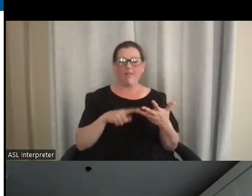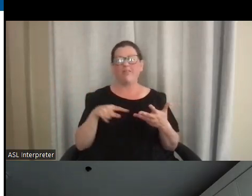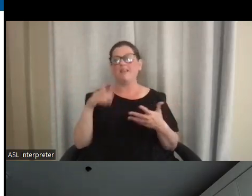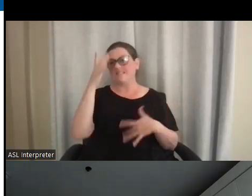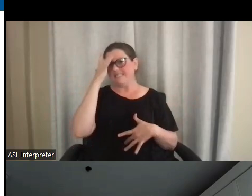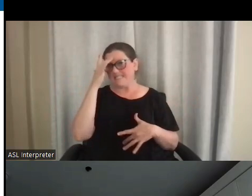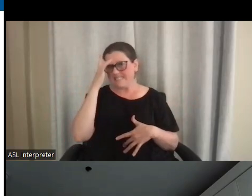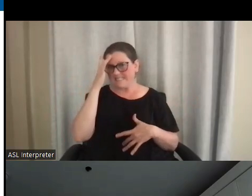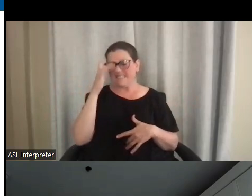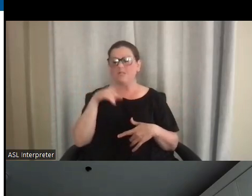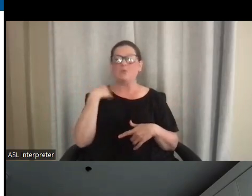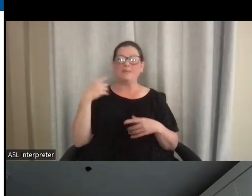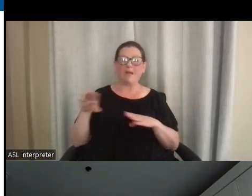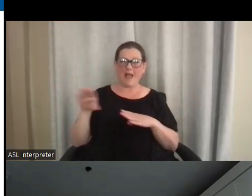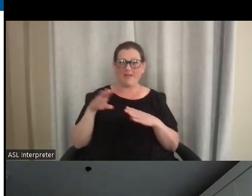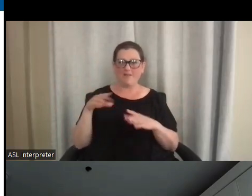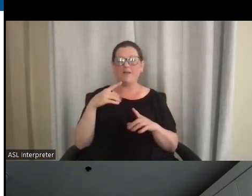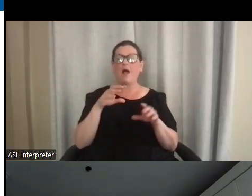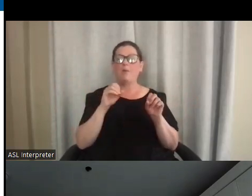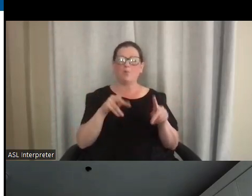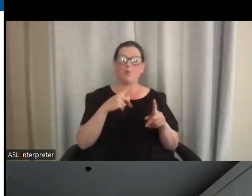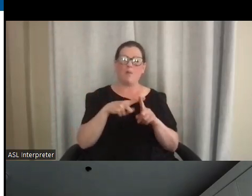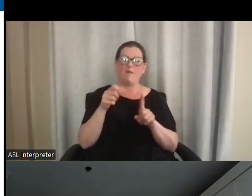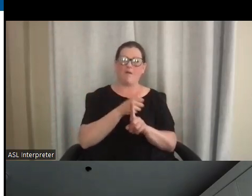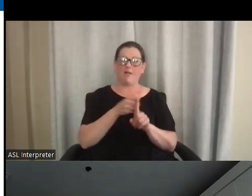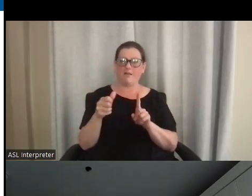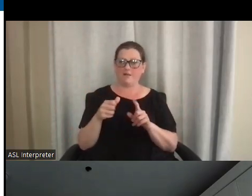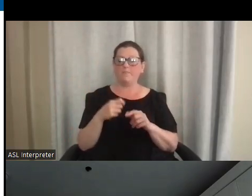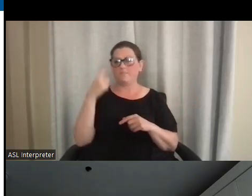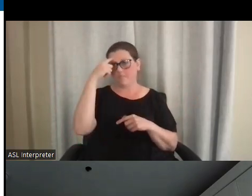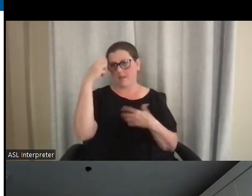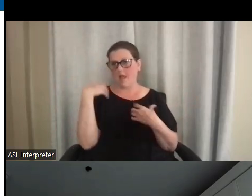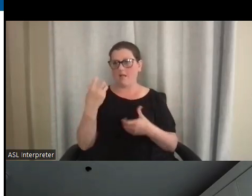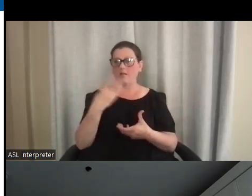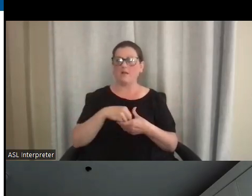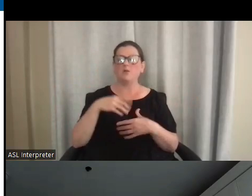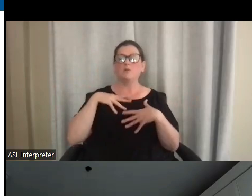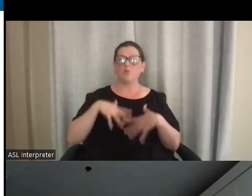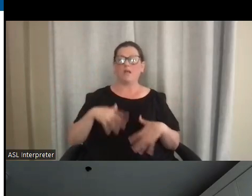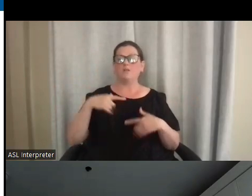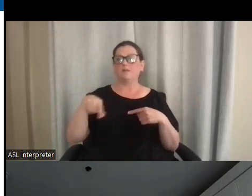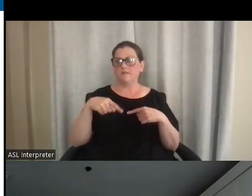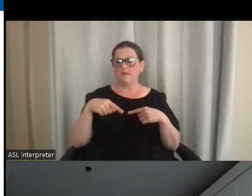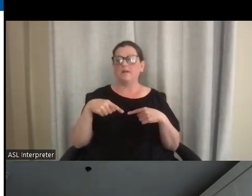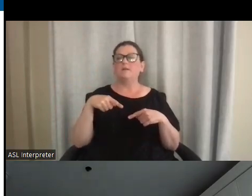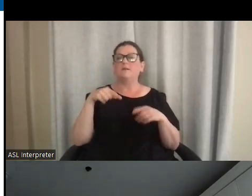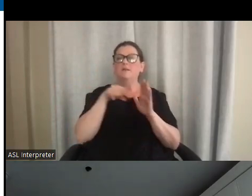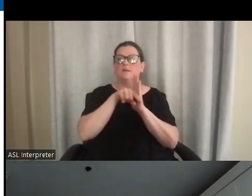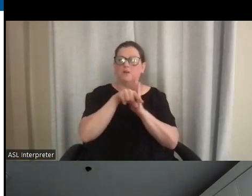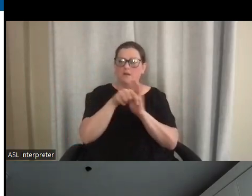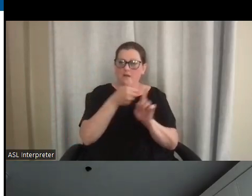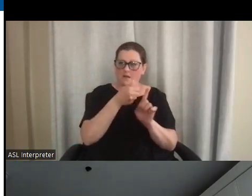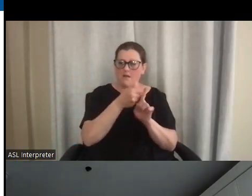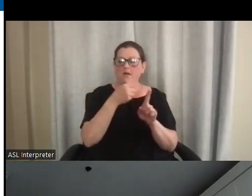risky behaviors, and opportunity, and violence. Mental health includes depression, anxiety, suicide, and PTSD here on